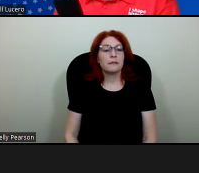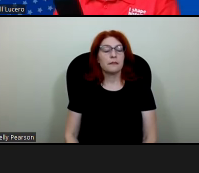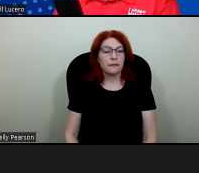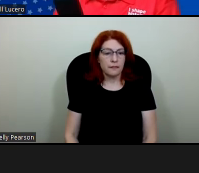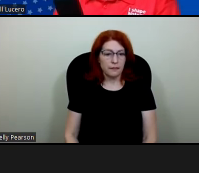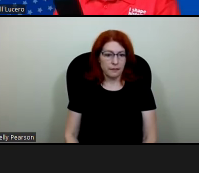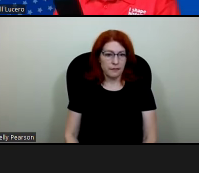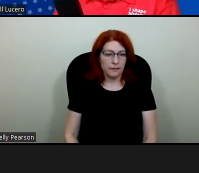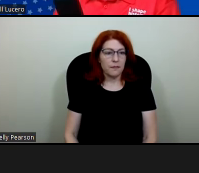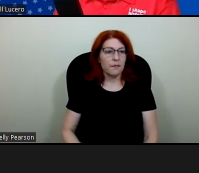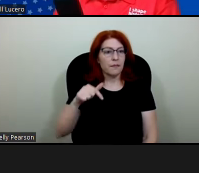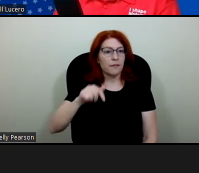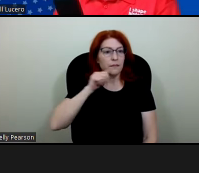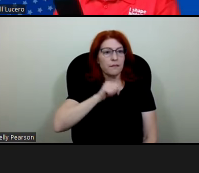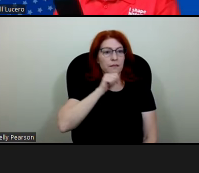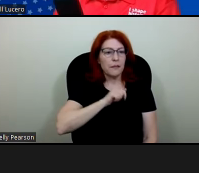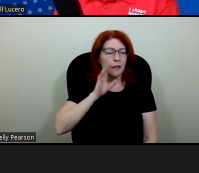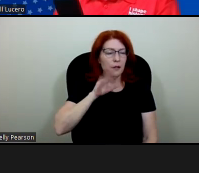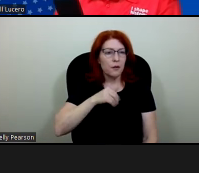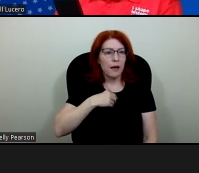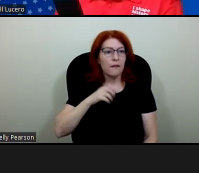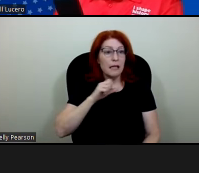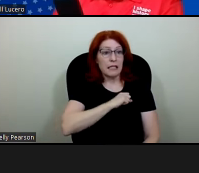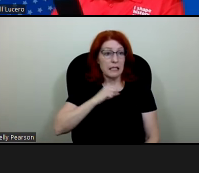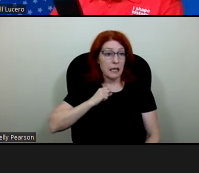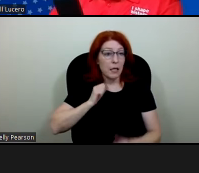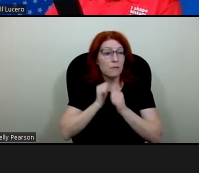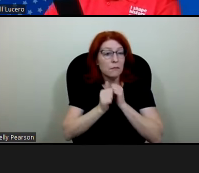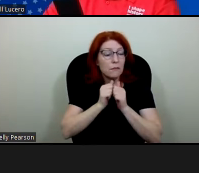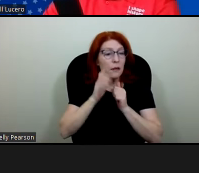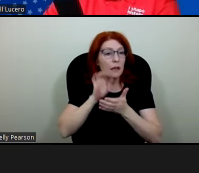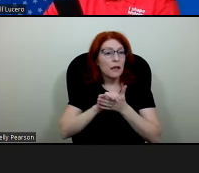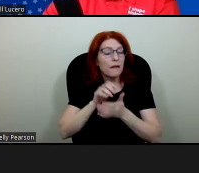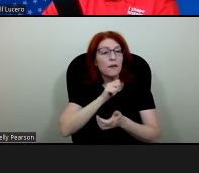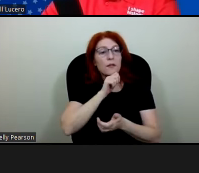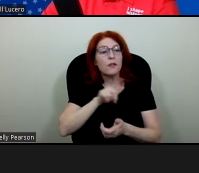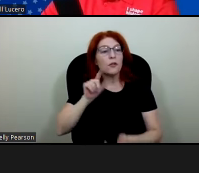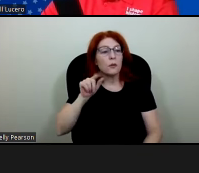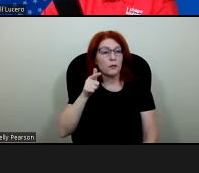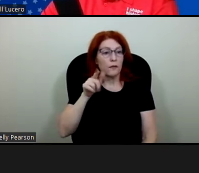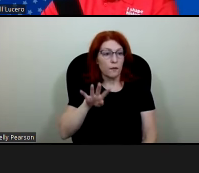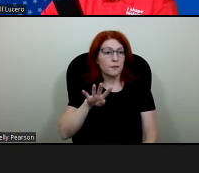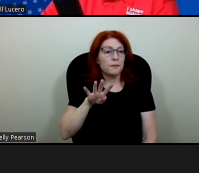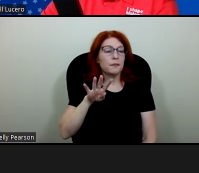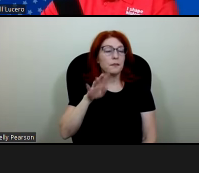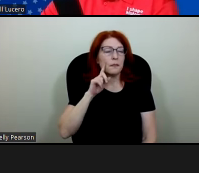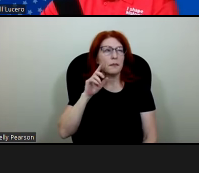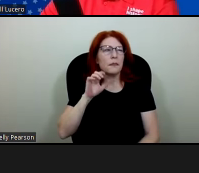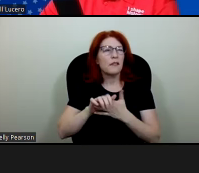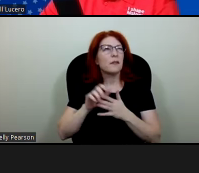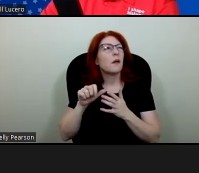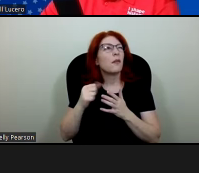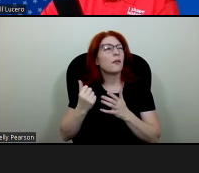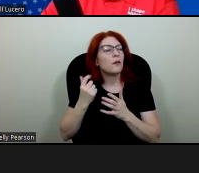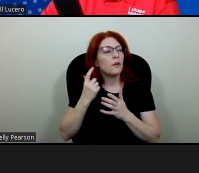In Arizona, I know we're going to have a Senate race. I do believe in Arizona in 2024, and I think some other races. I don't know what they